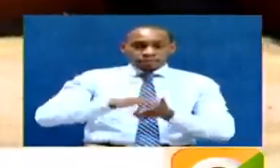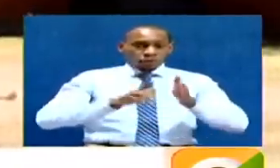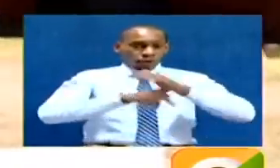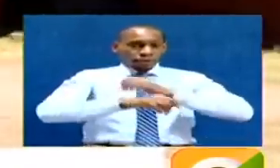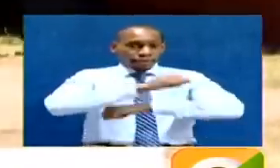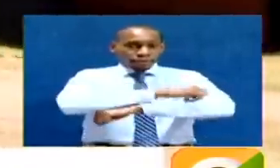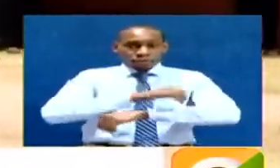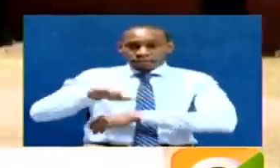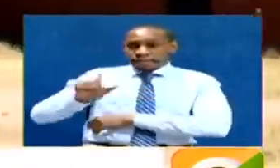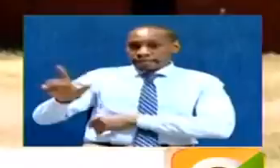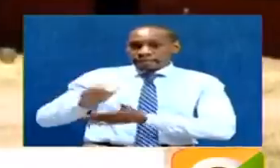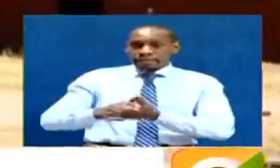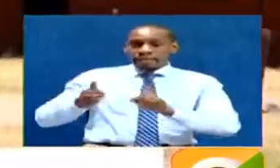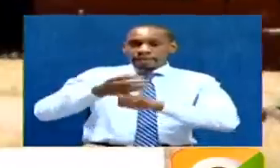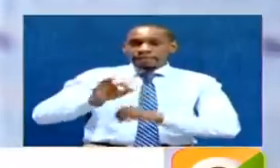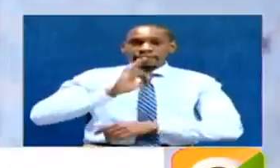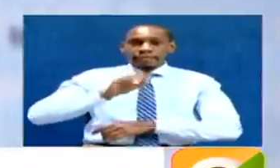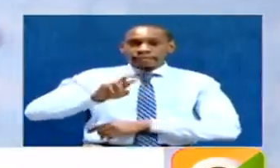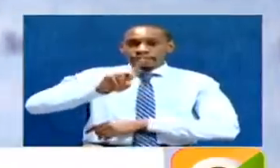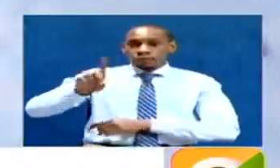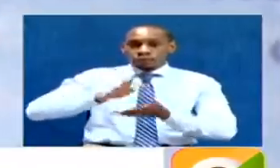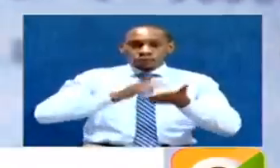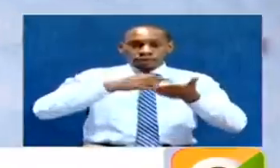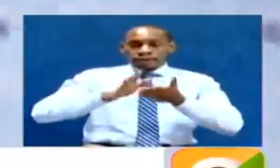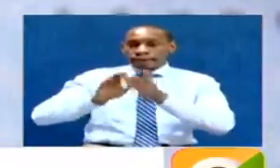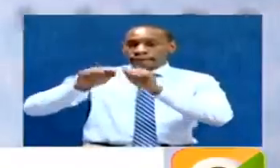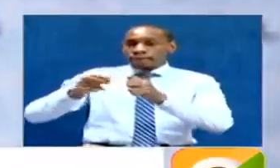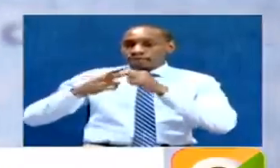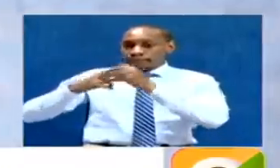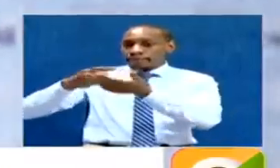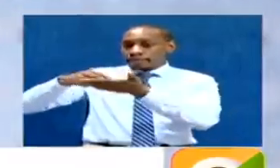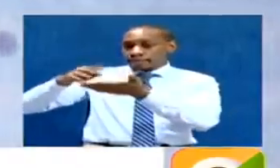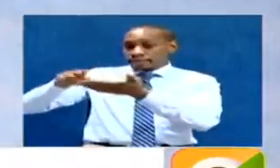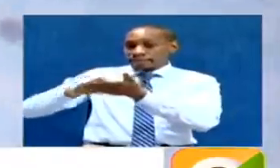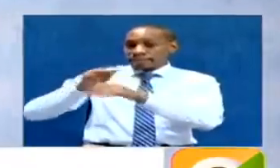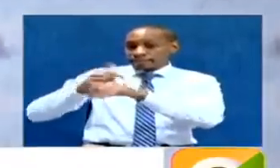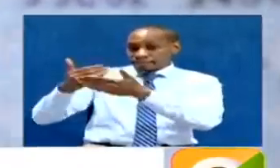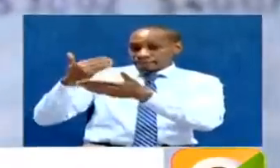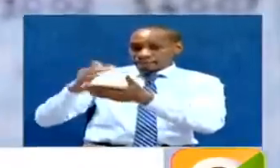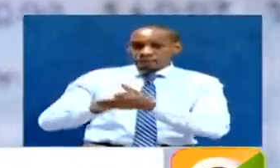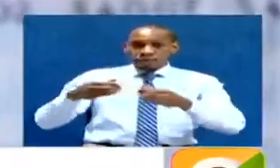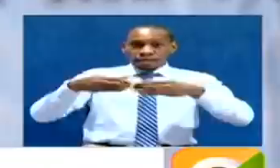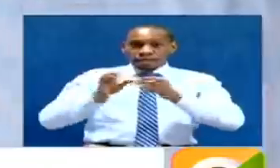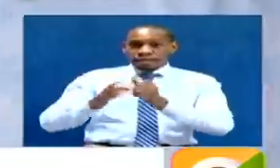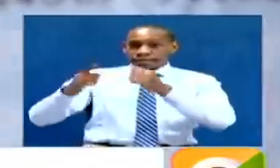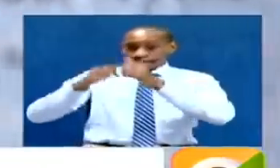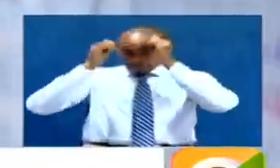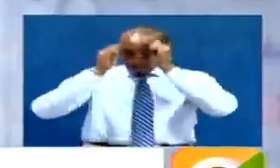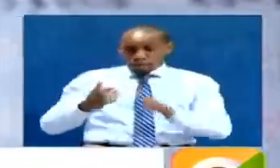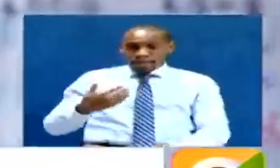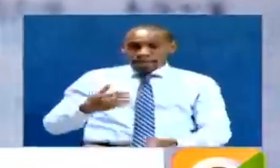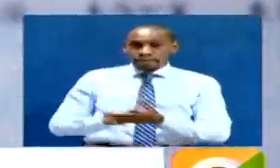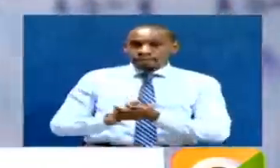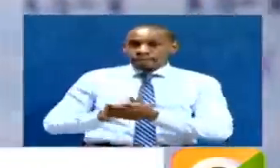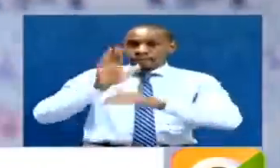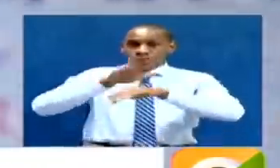Primary School in Laikipia, he scored 321 out of a possible 700 marks then in a class of 6 candidates. He